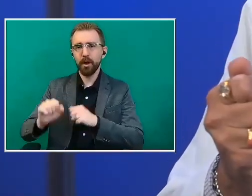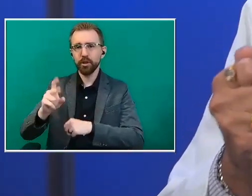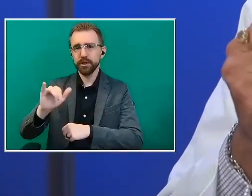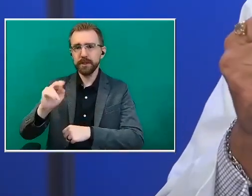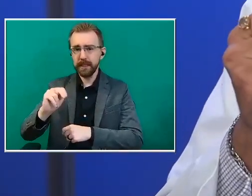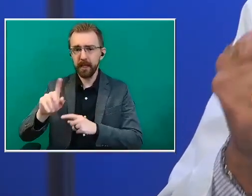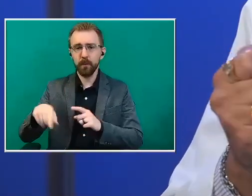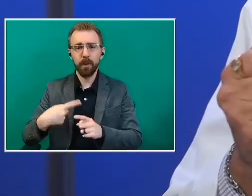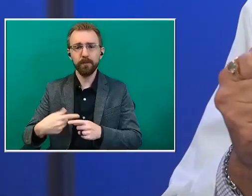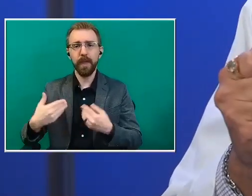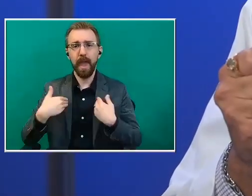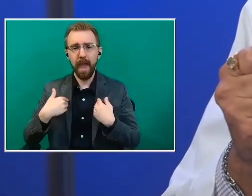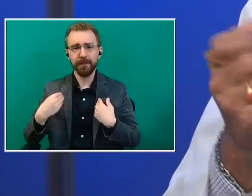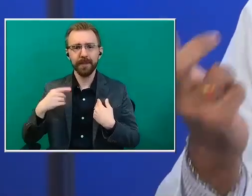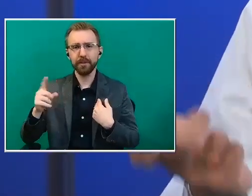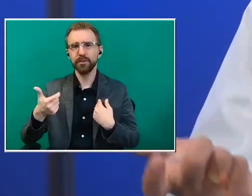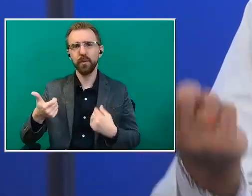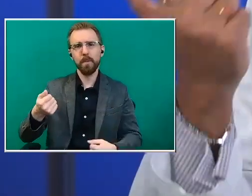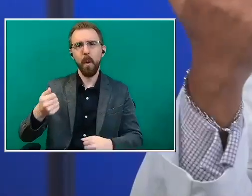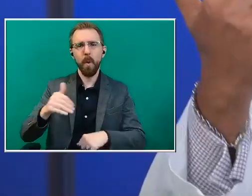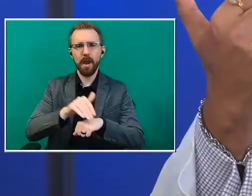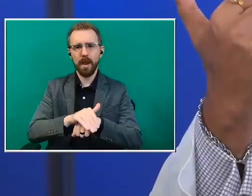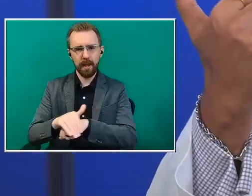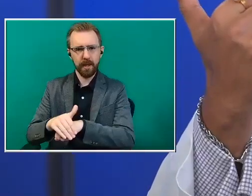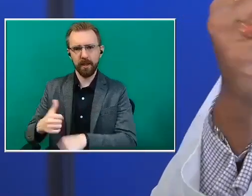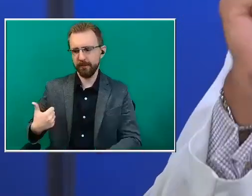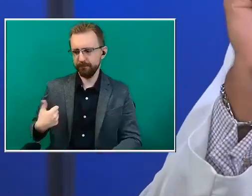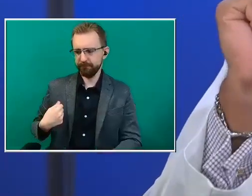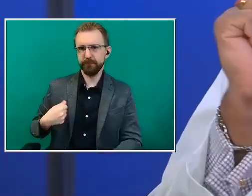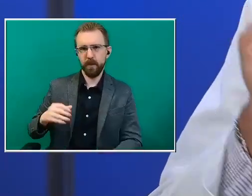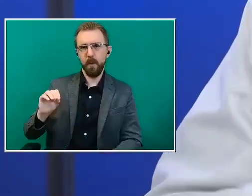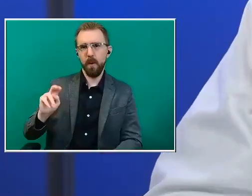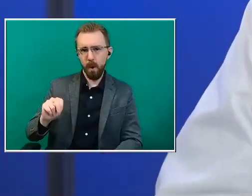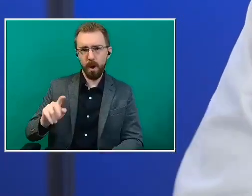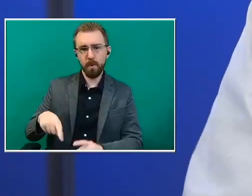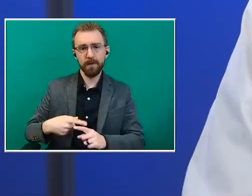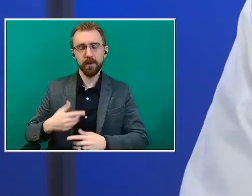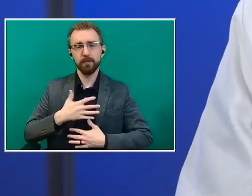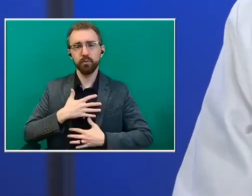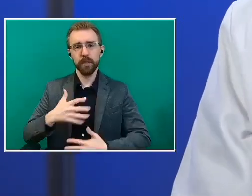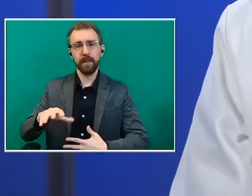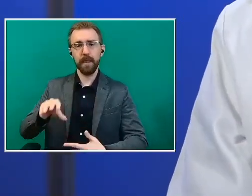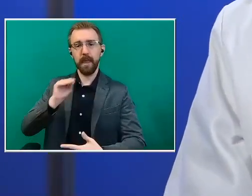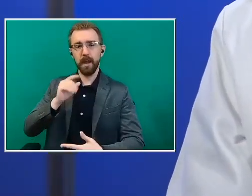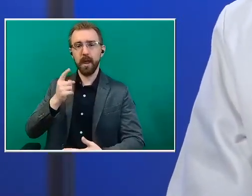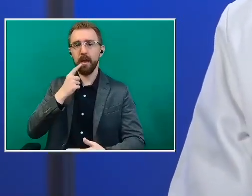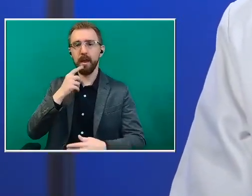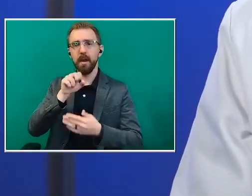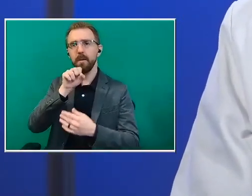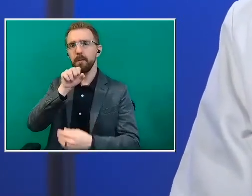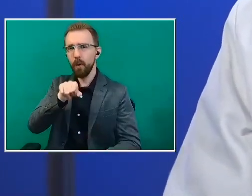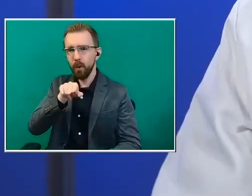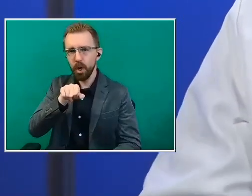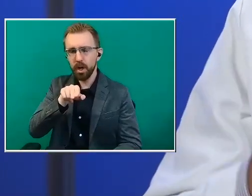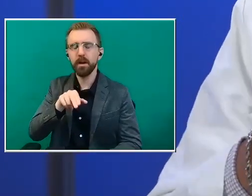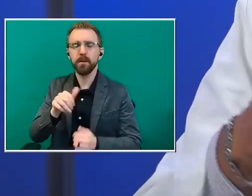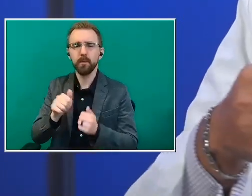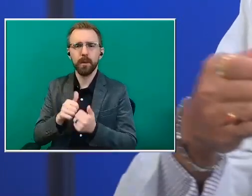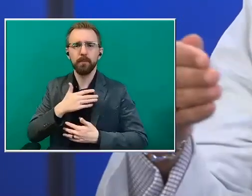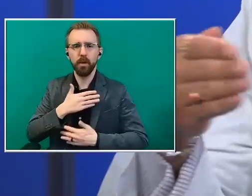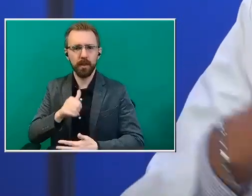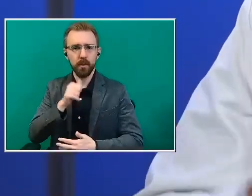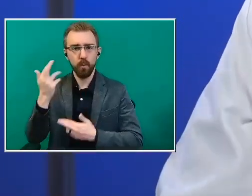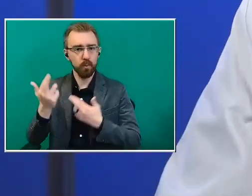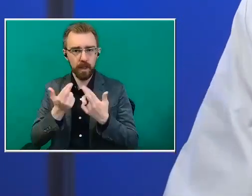have a remote at nighttime. They turn it on. Every time they breathe in, their tongue moves forward with every breath. They don't realize that because it